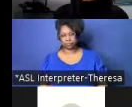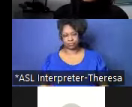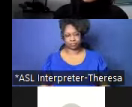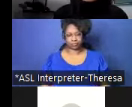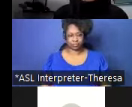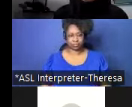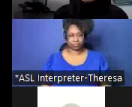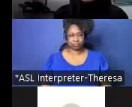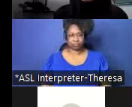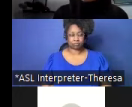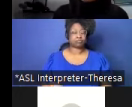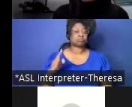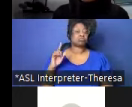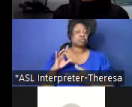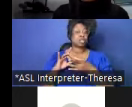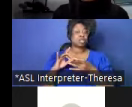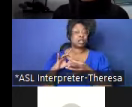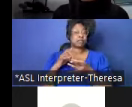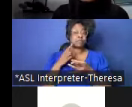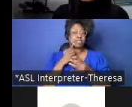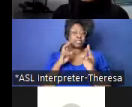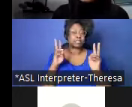I got a comment, avoiding